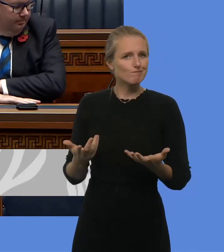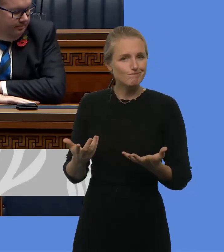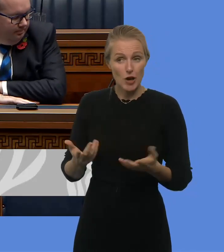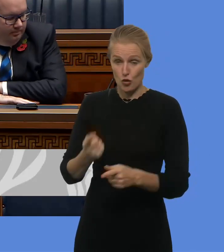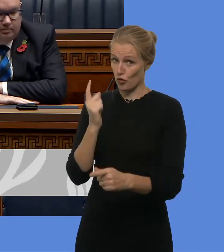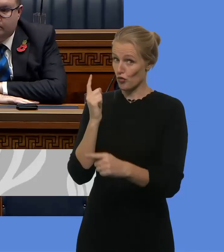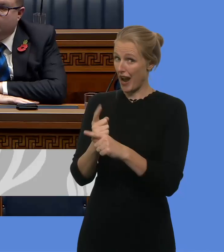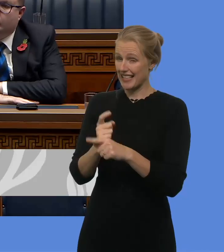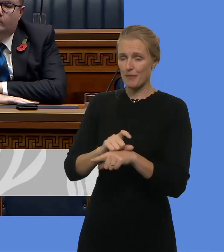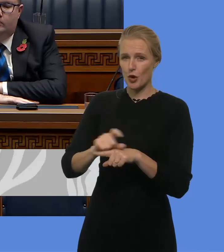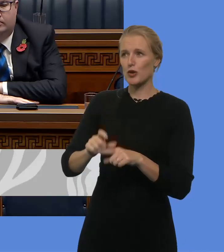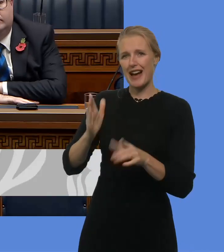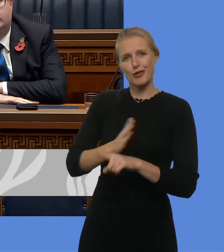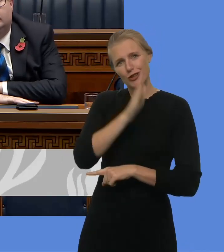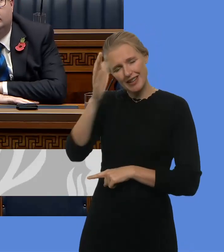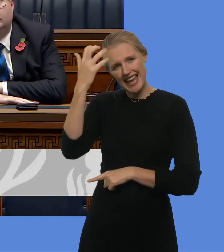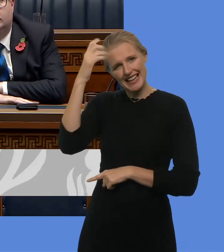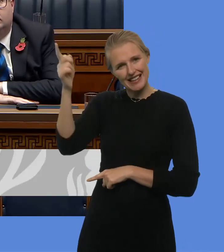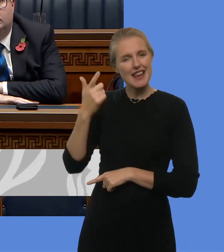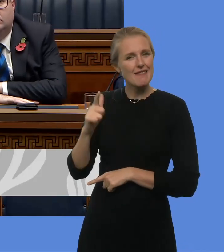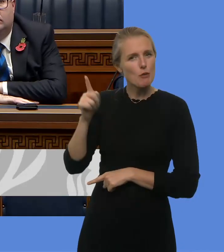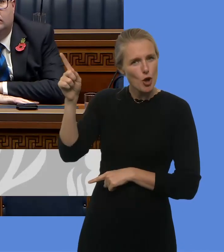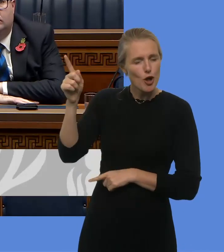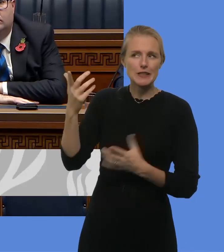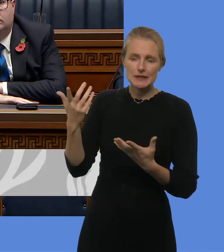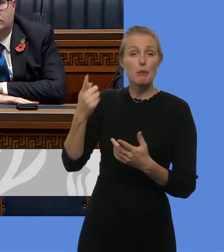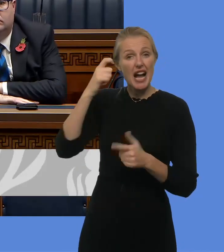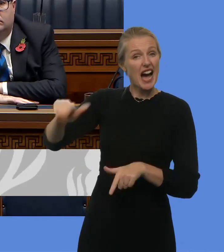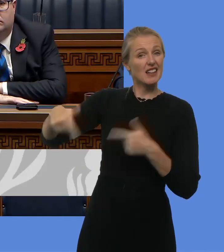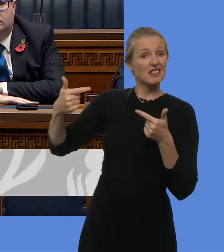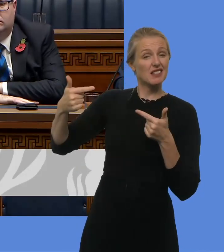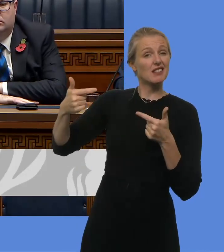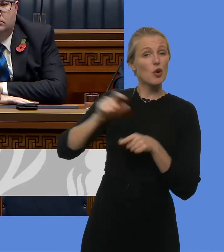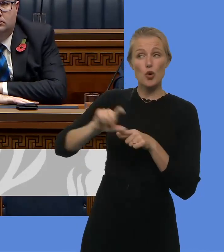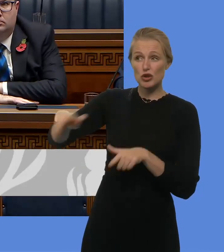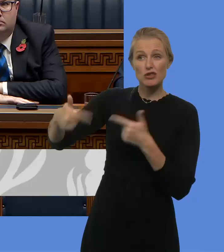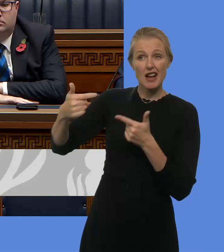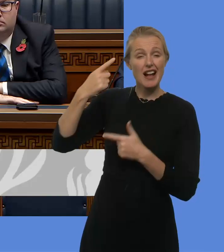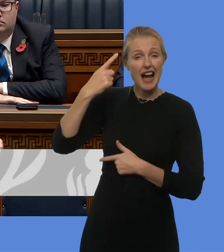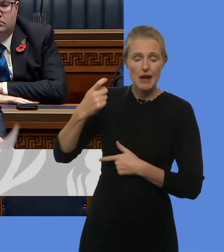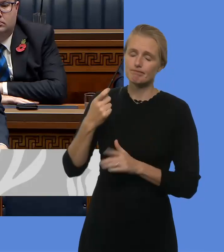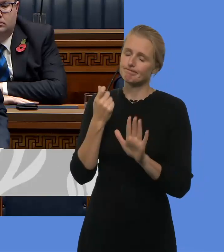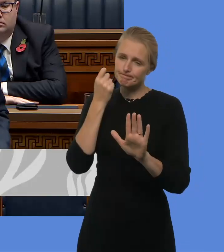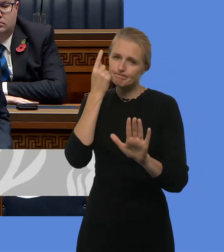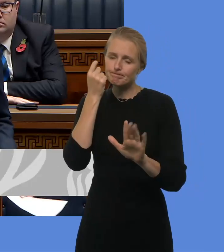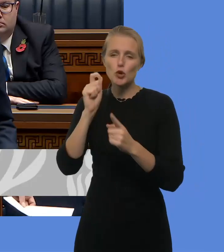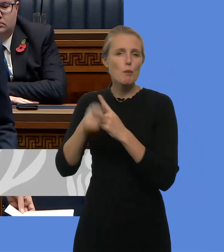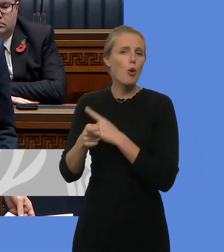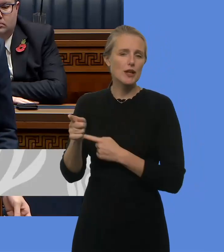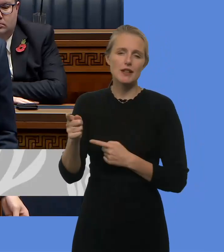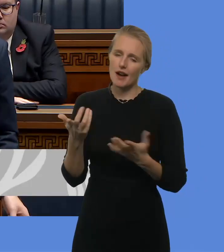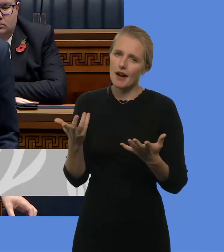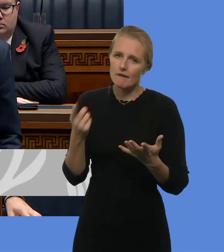right, the course is available as a distance learning course, but I hear the point that the member's making in respect